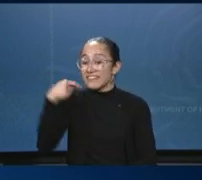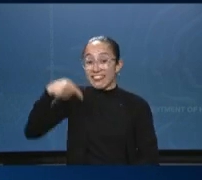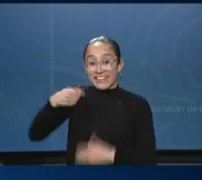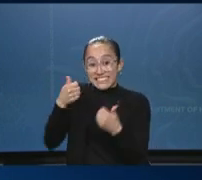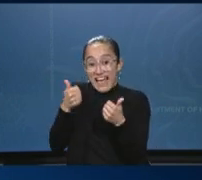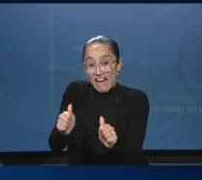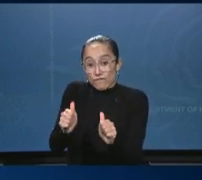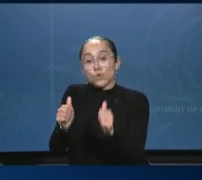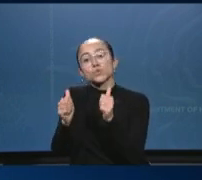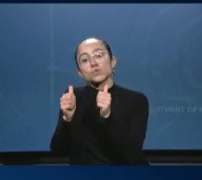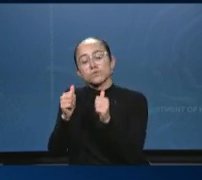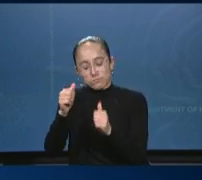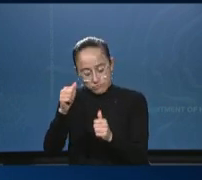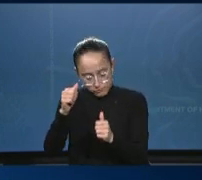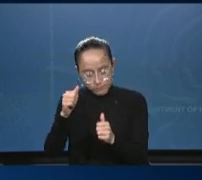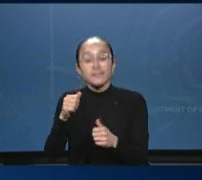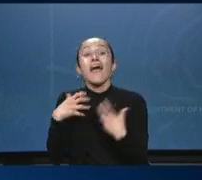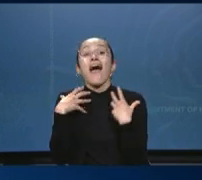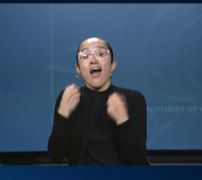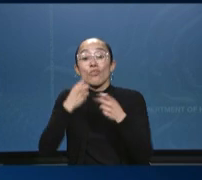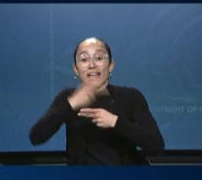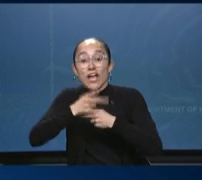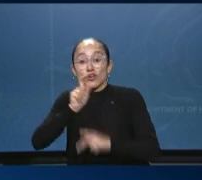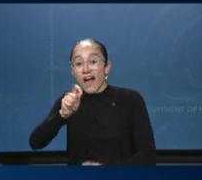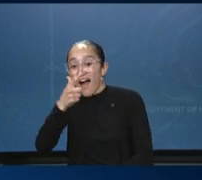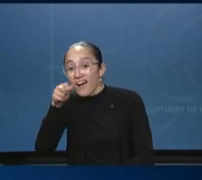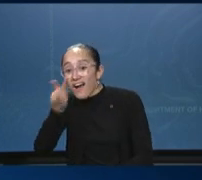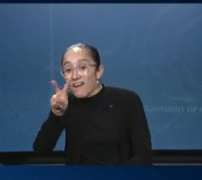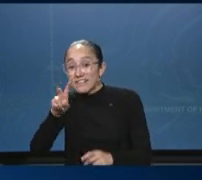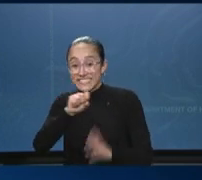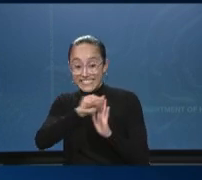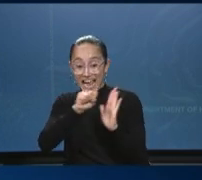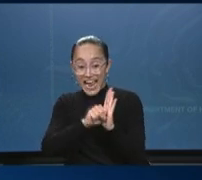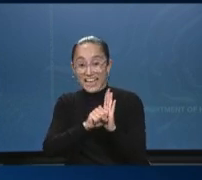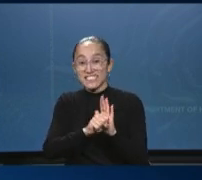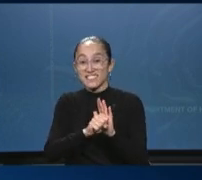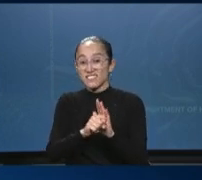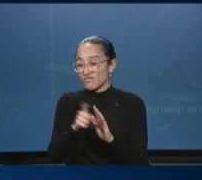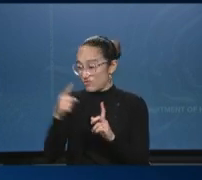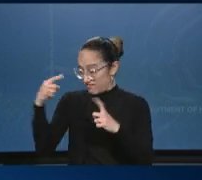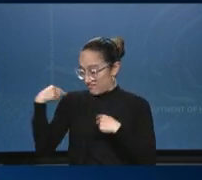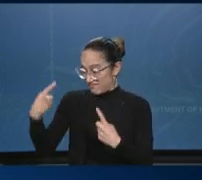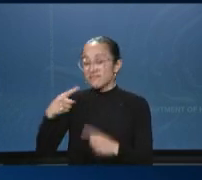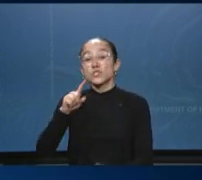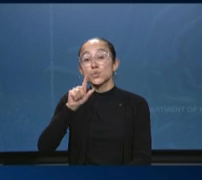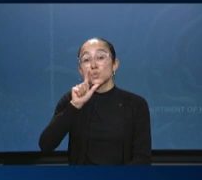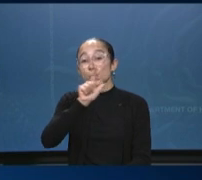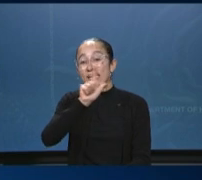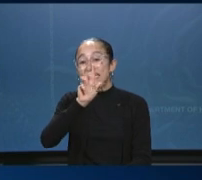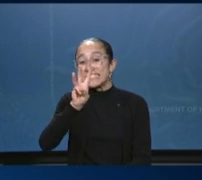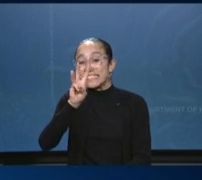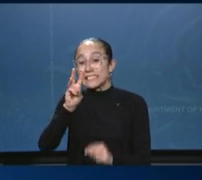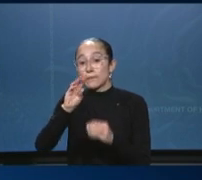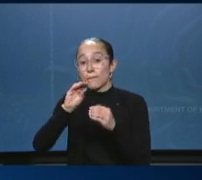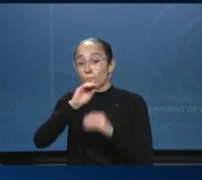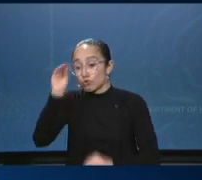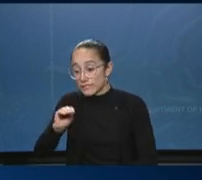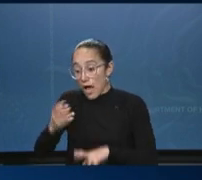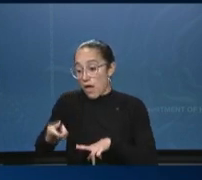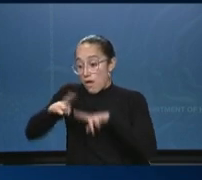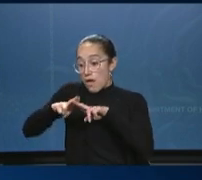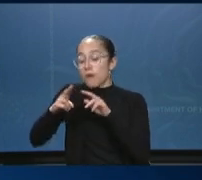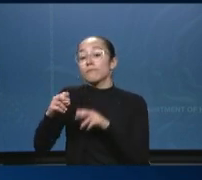in healthcare.gov states, enrollment among Hispanic people increased by 26%, and by Black people